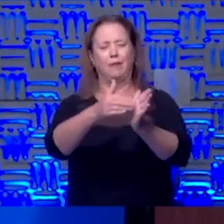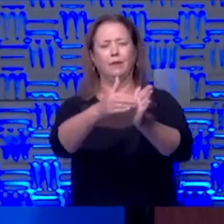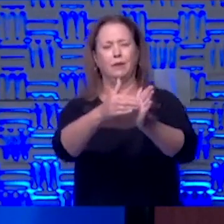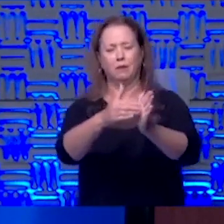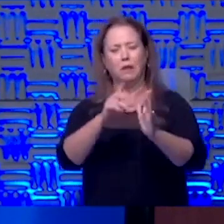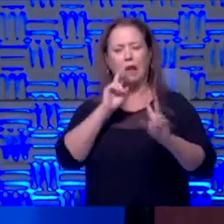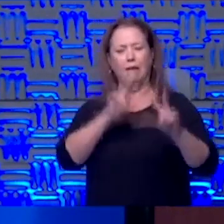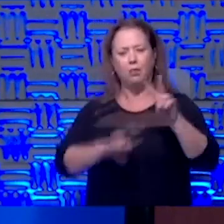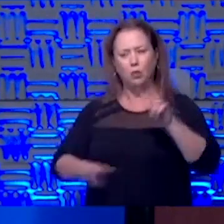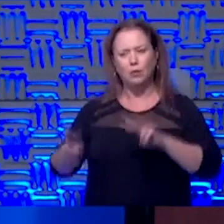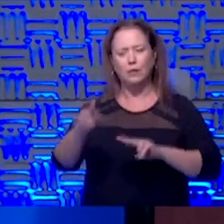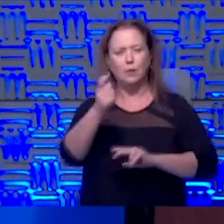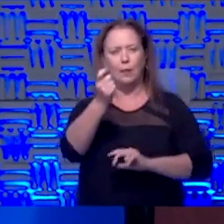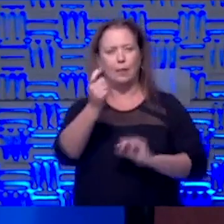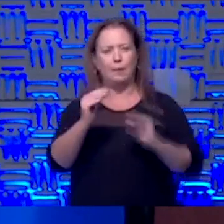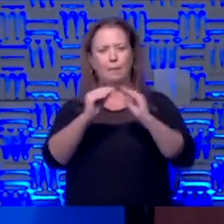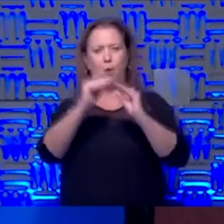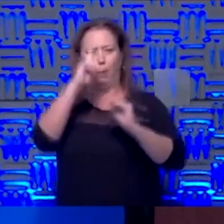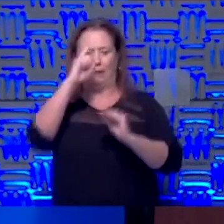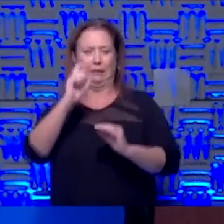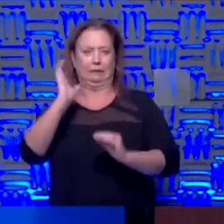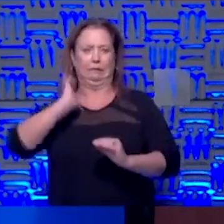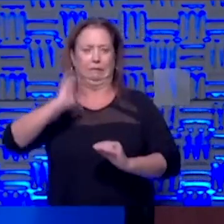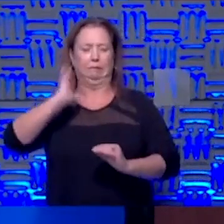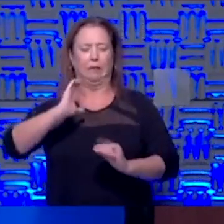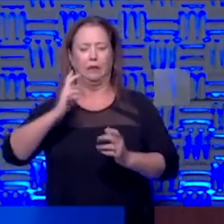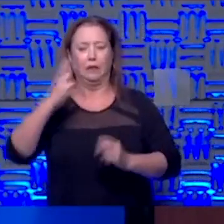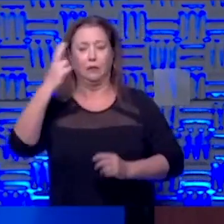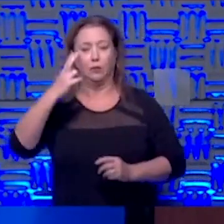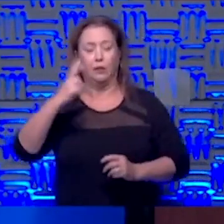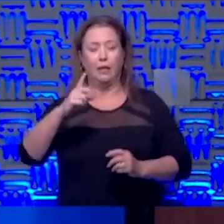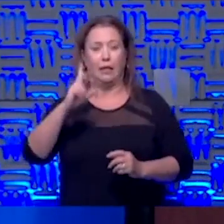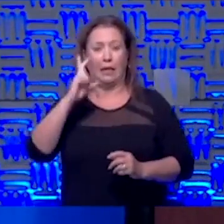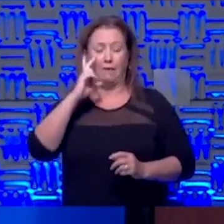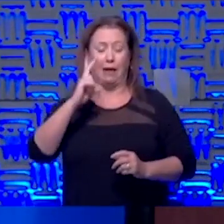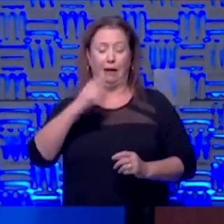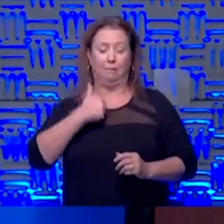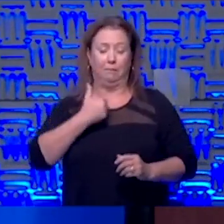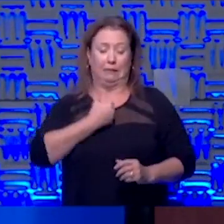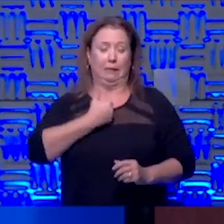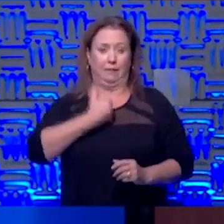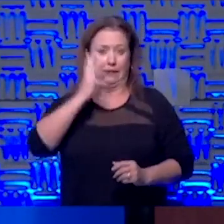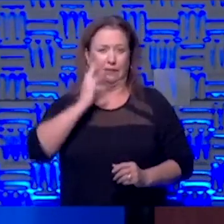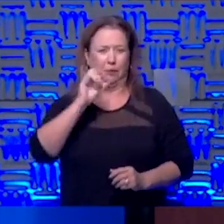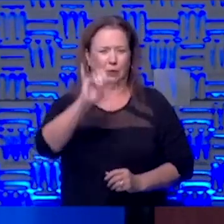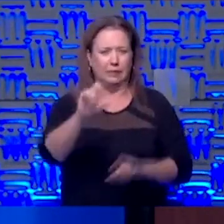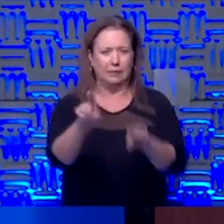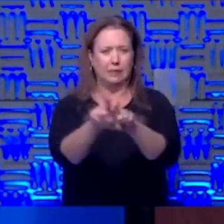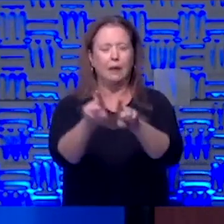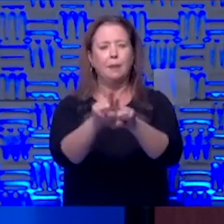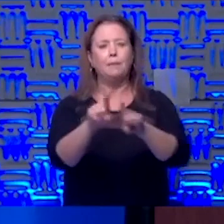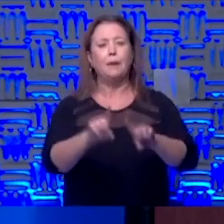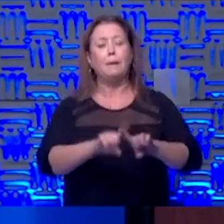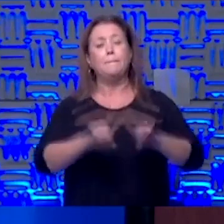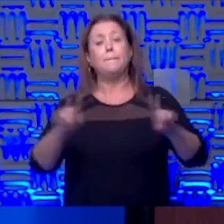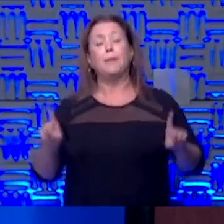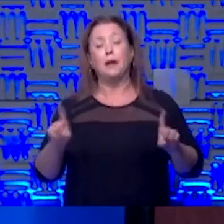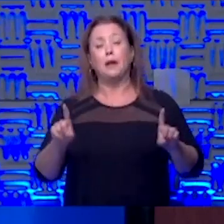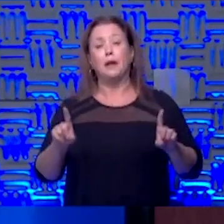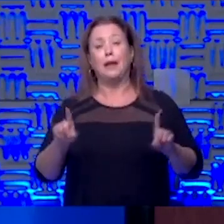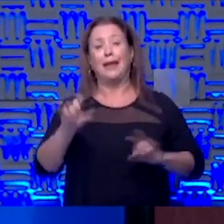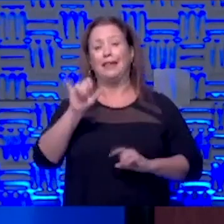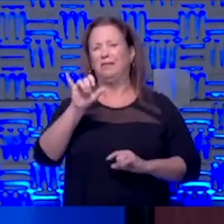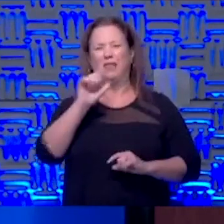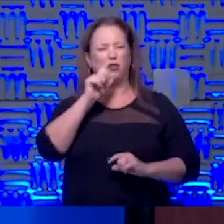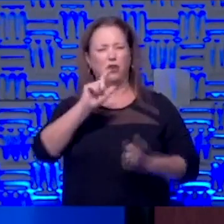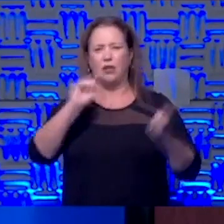had to look into it a bit, both because of what I've done and because I've had a pneumothorax. But what I know is that really